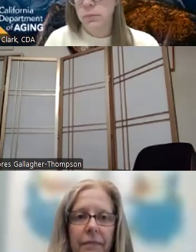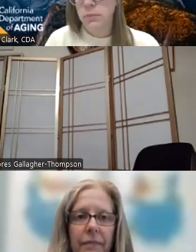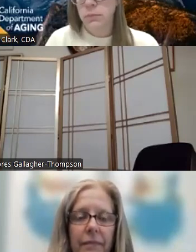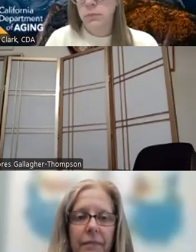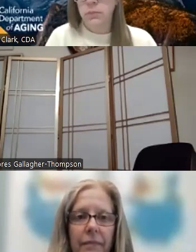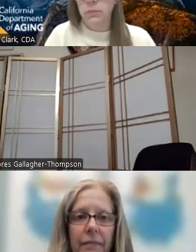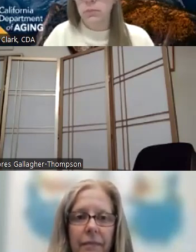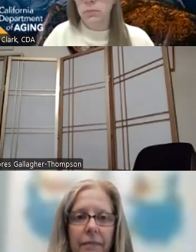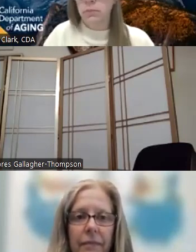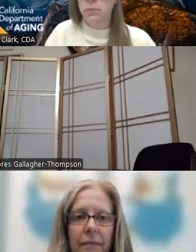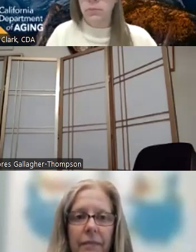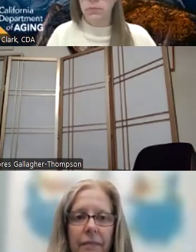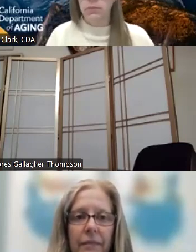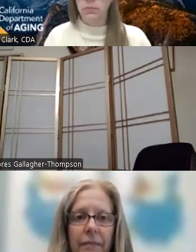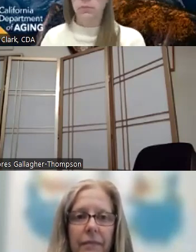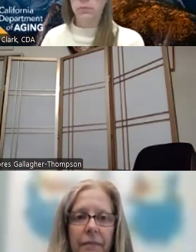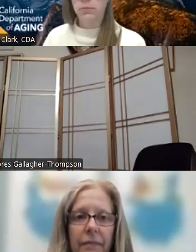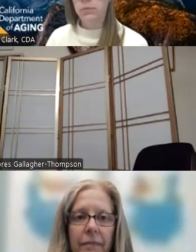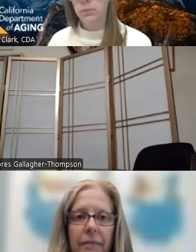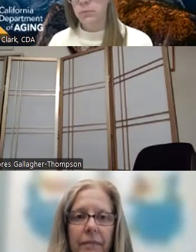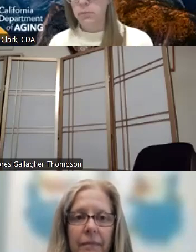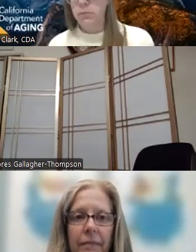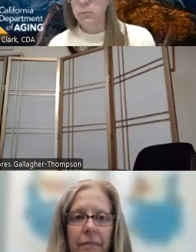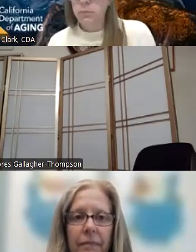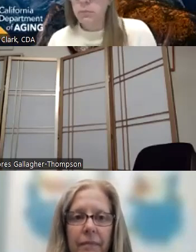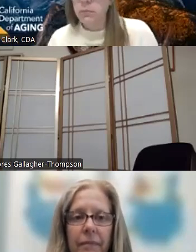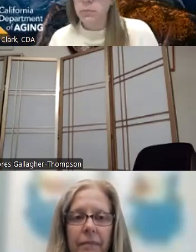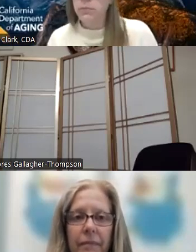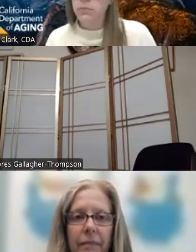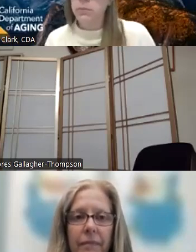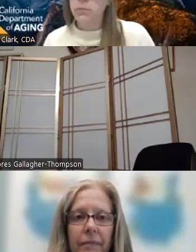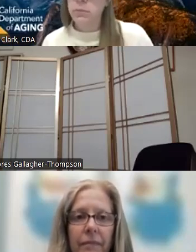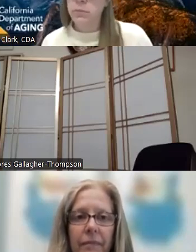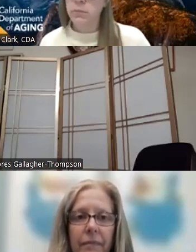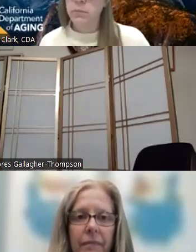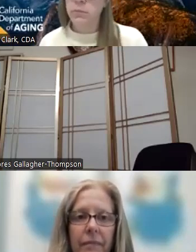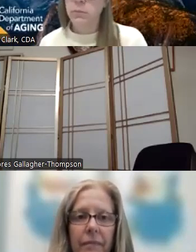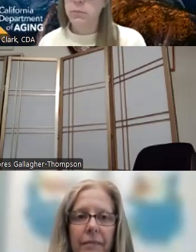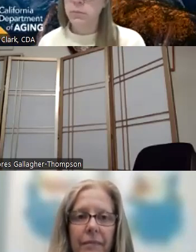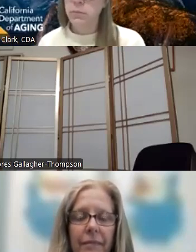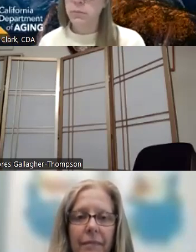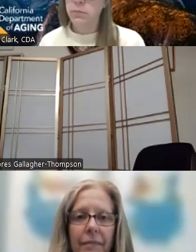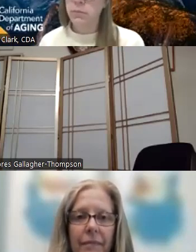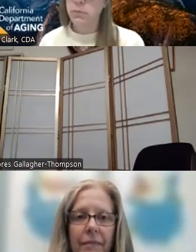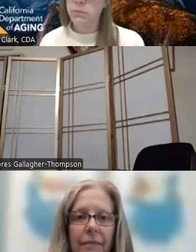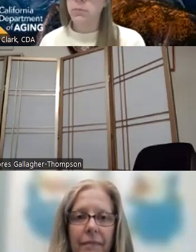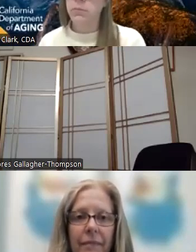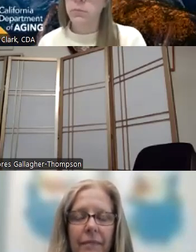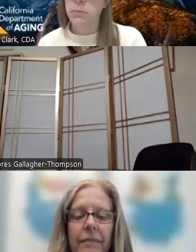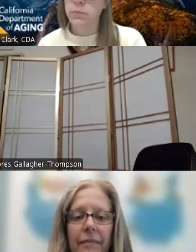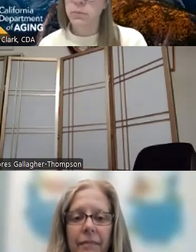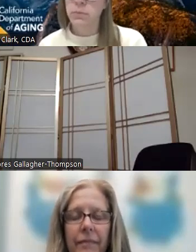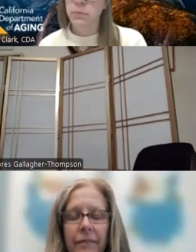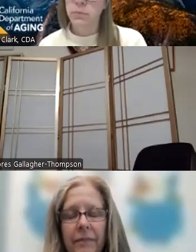simple and catchy that resonates with people. Some of the terminology that we use just isn't that. What's a AAA, right? What's